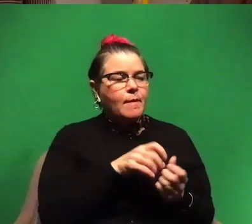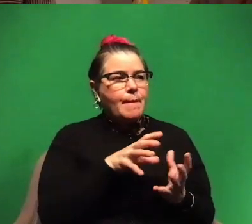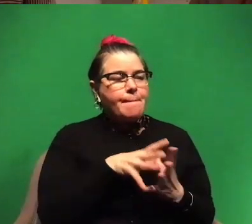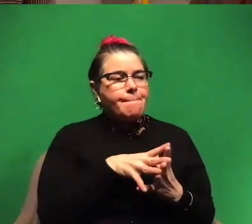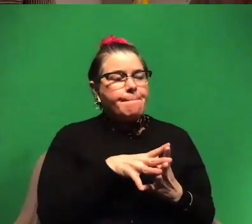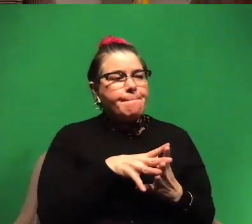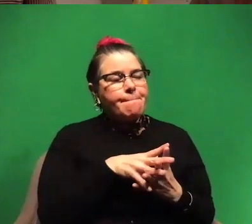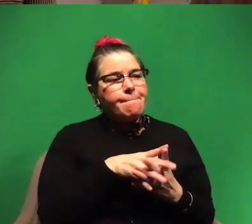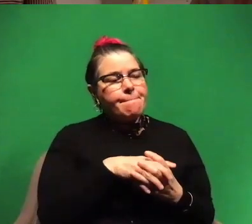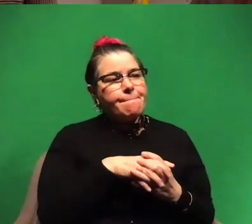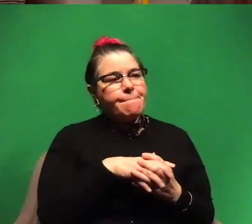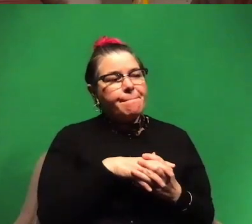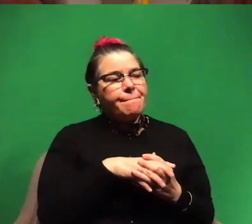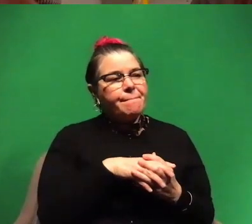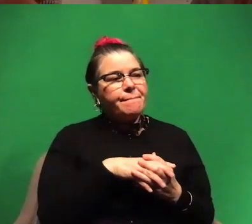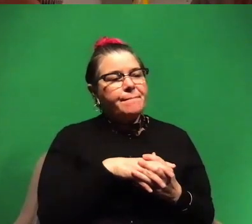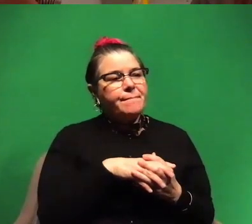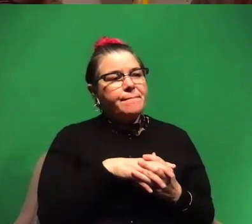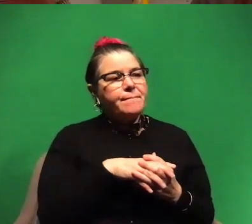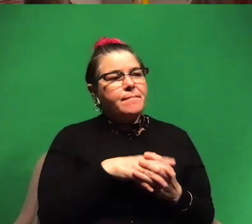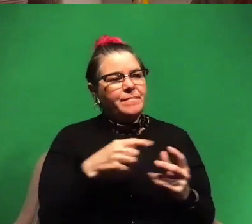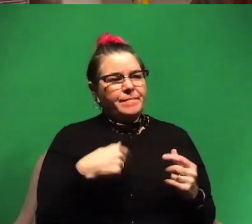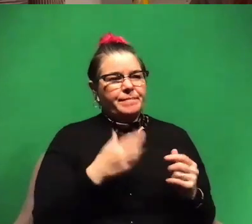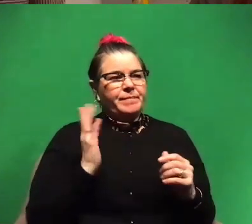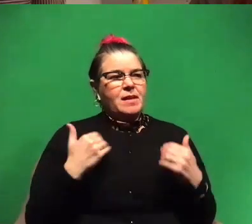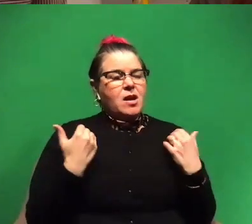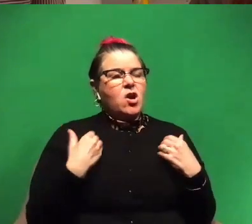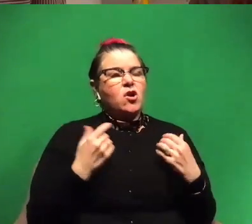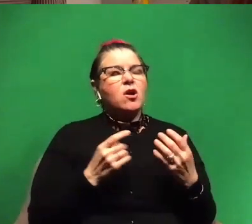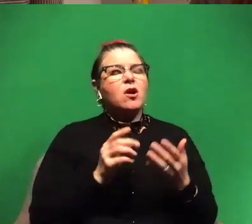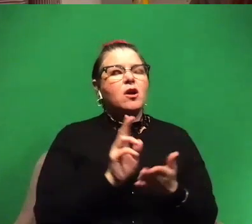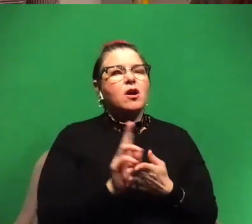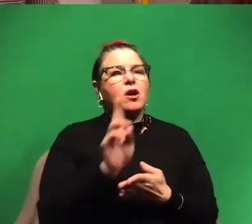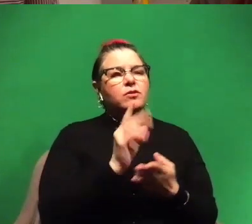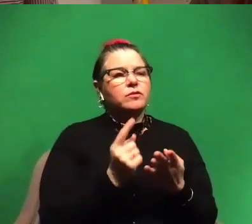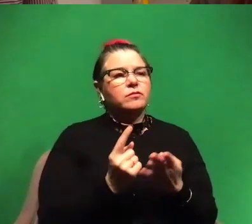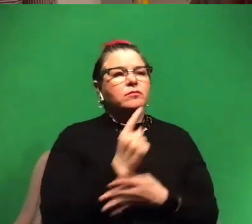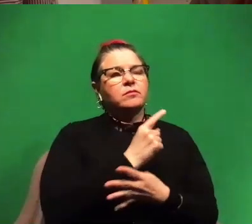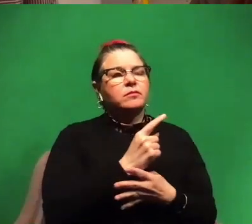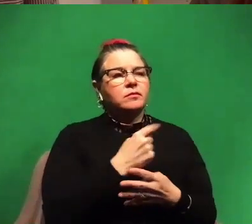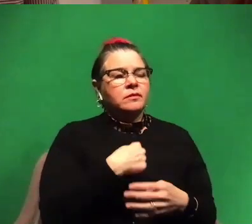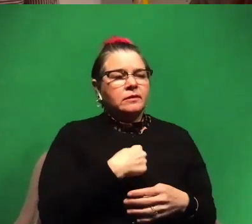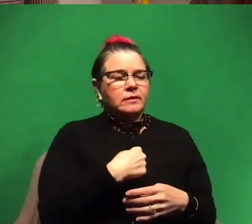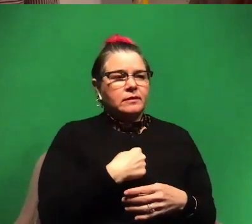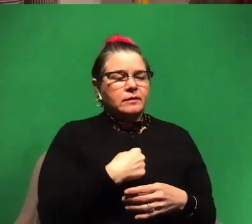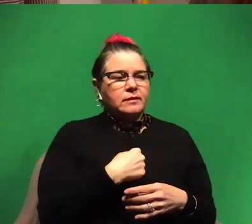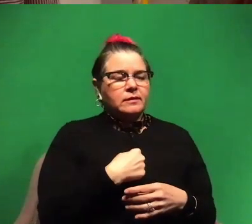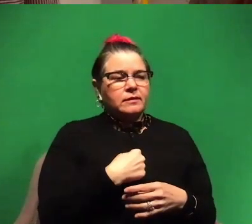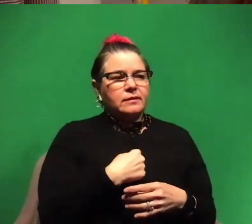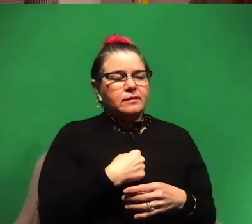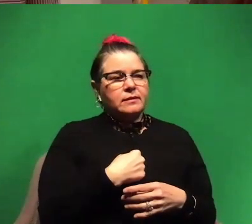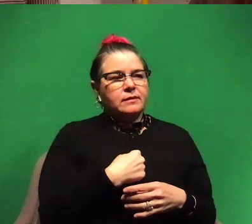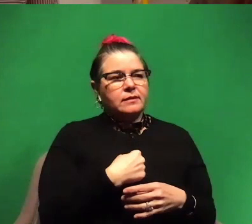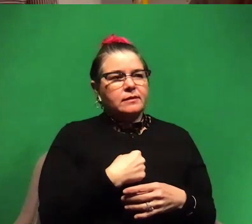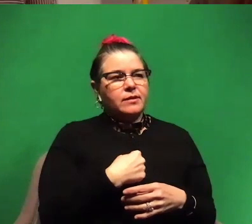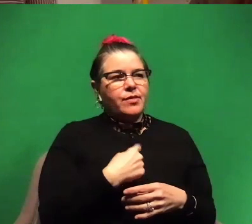I guess when I was younger, or even in my undergraduate degree, I had never thought that